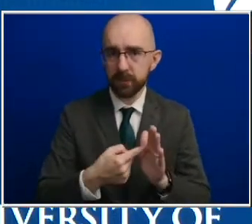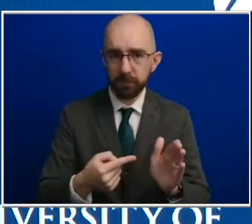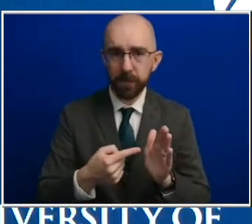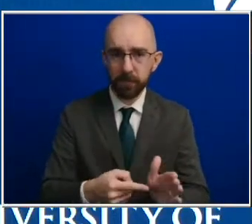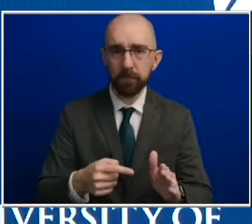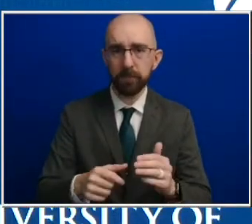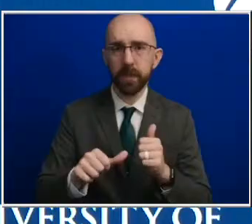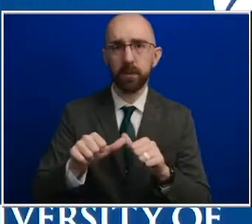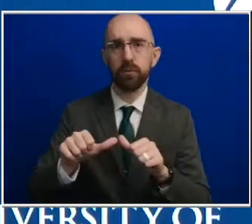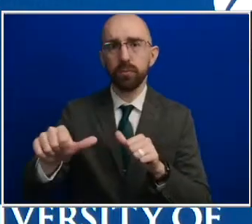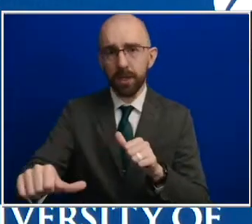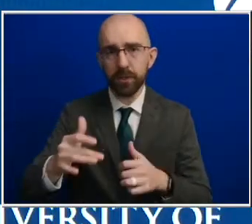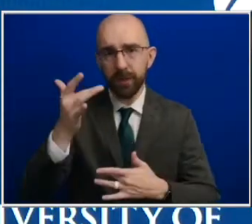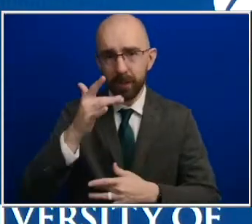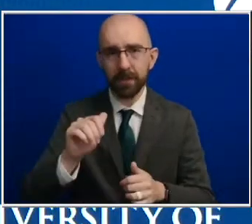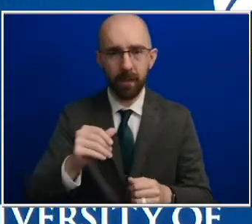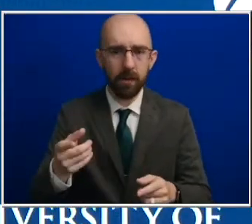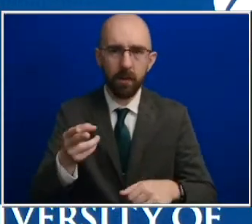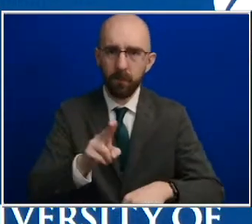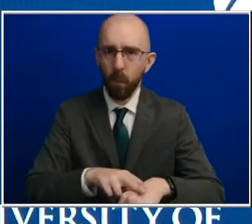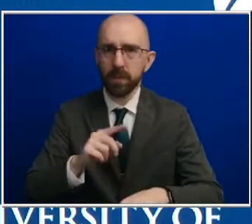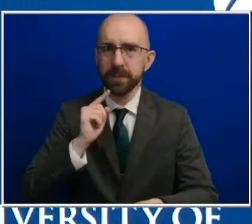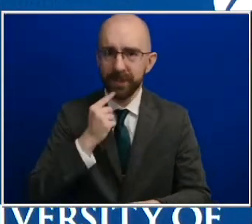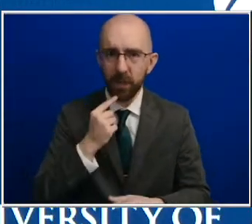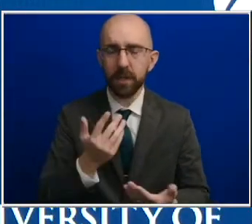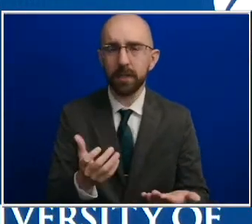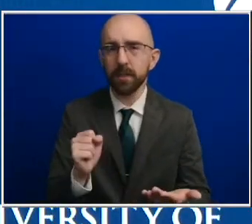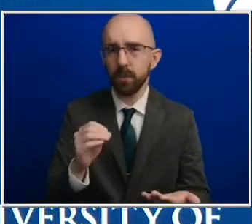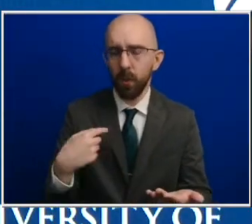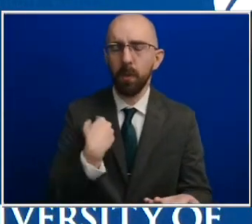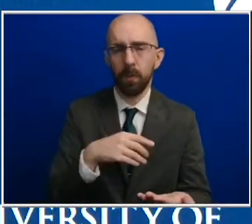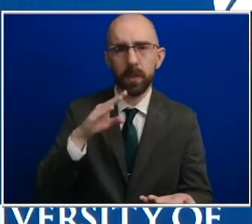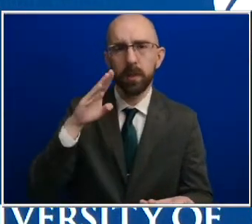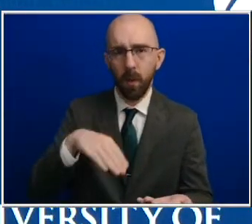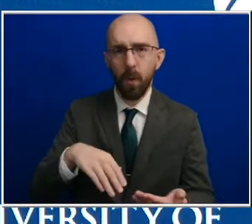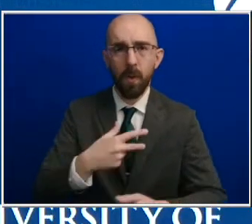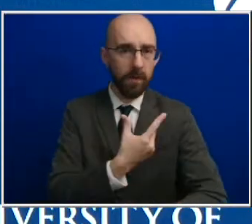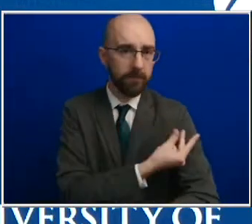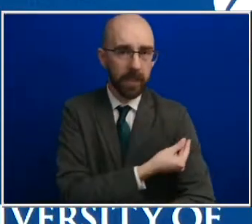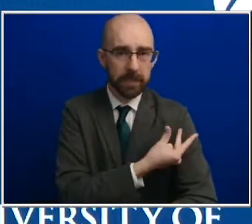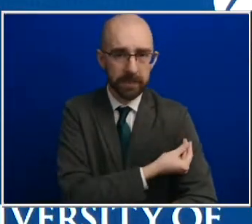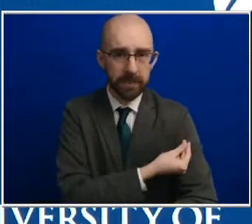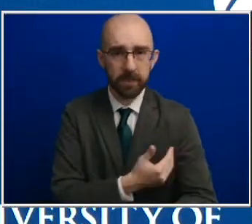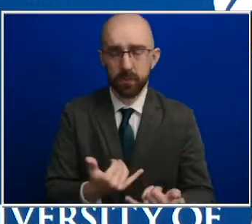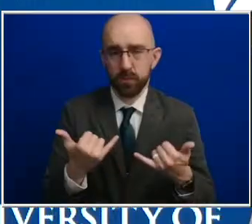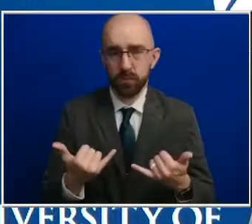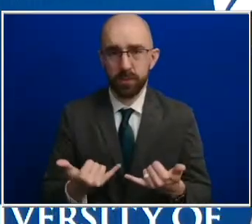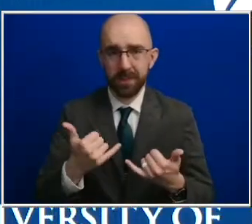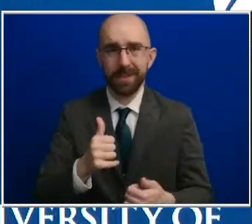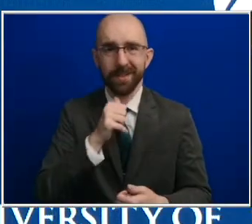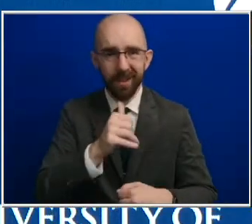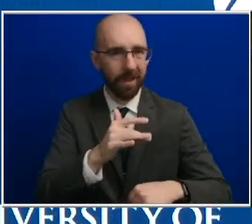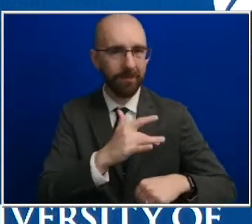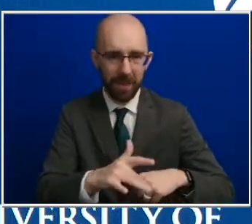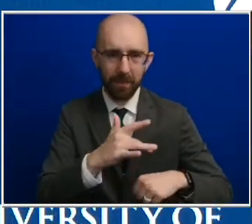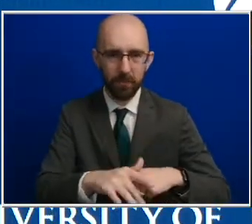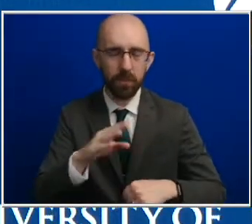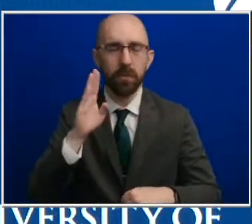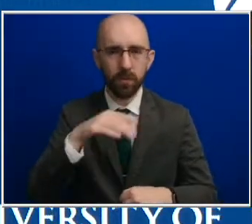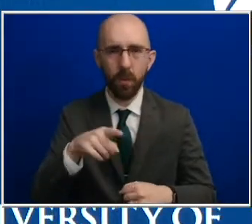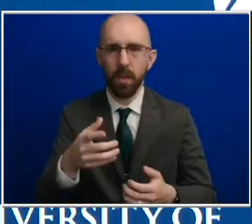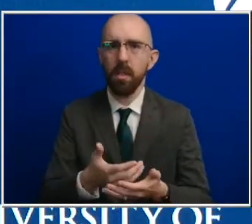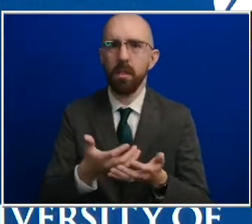illness, and of course severity. So we know that the vaccines currently are not available. We know there is a lot